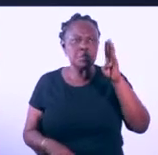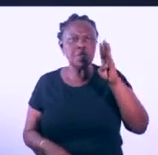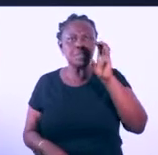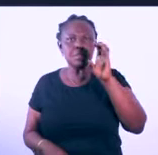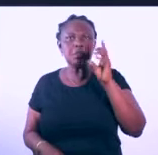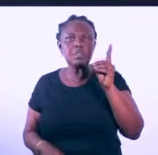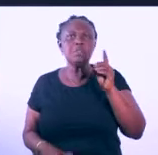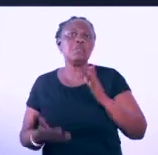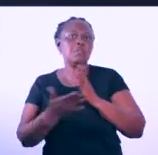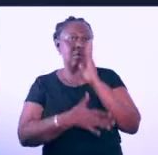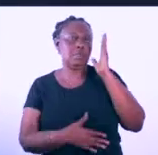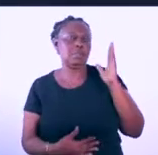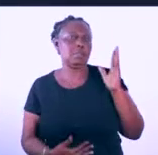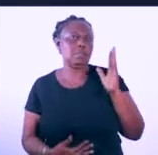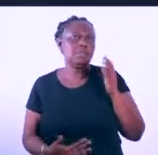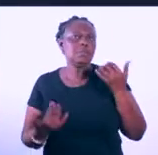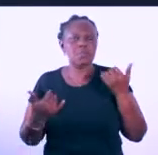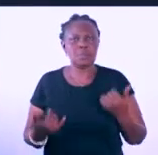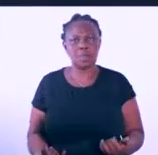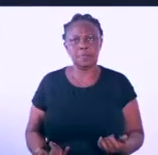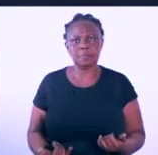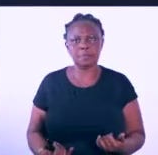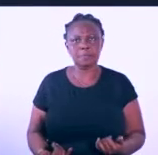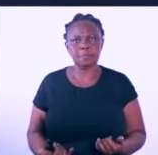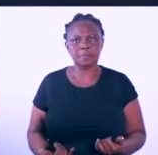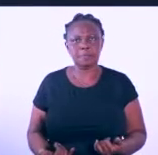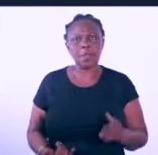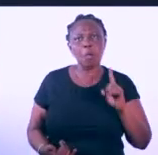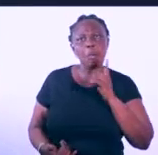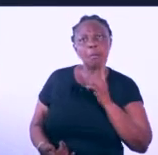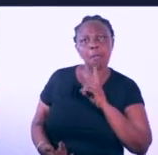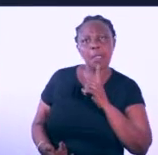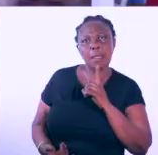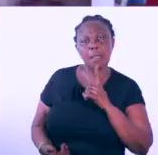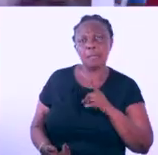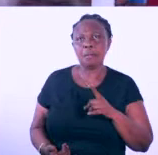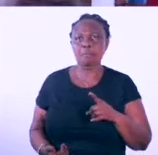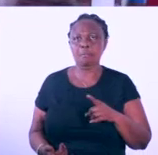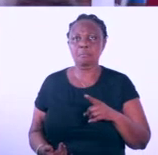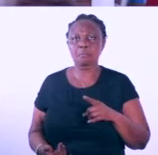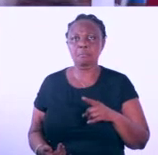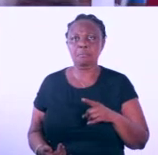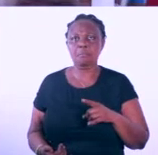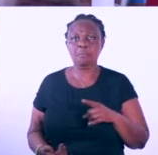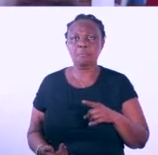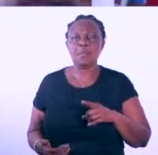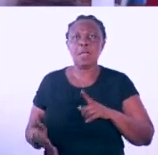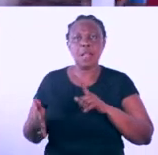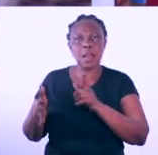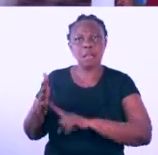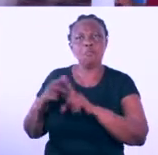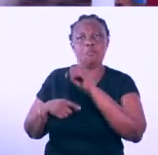correctly. So I placed him at letter and level